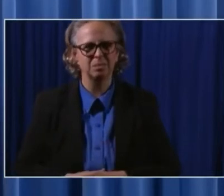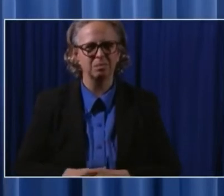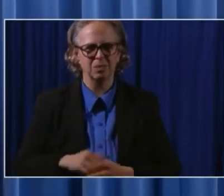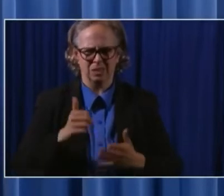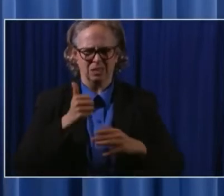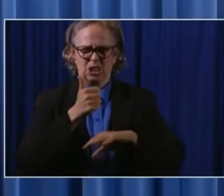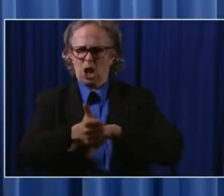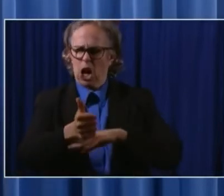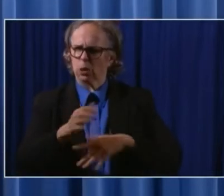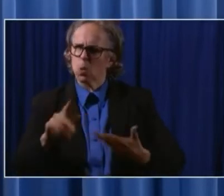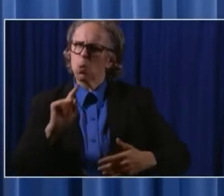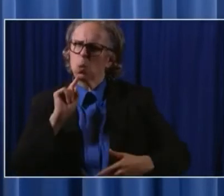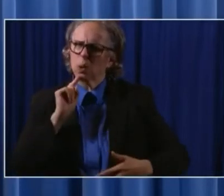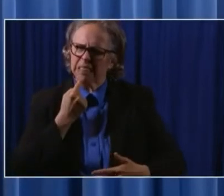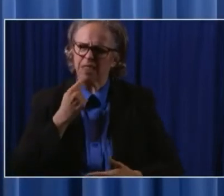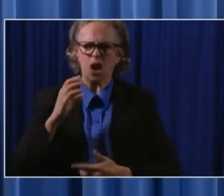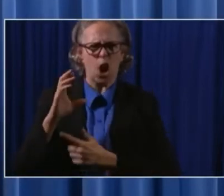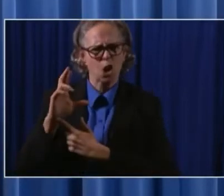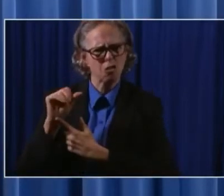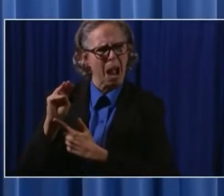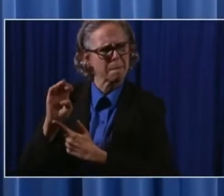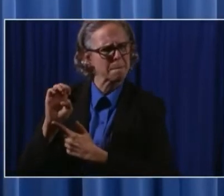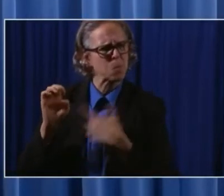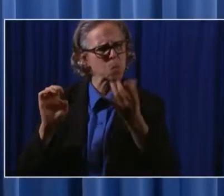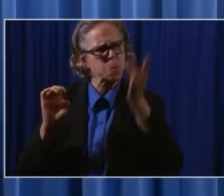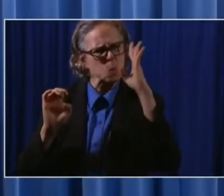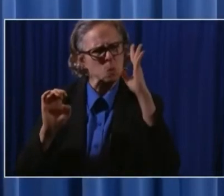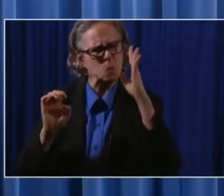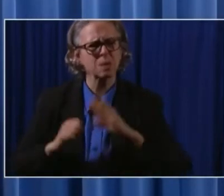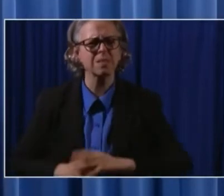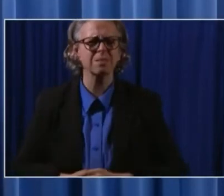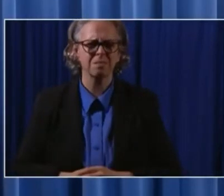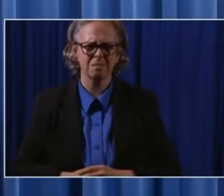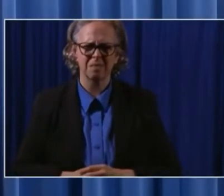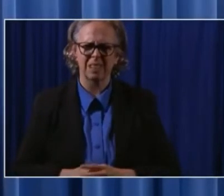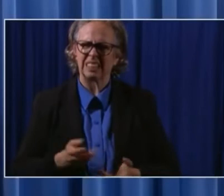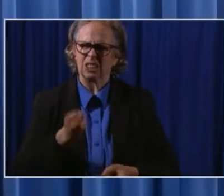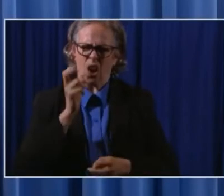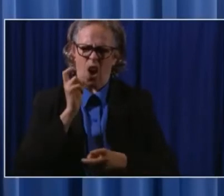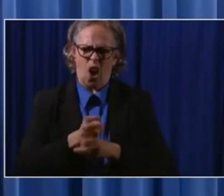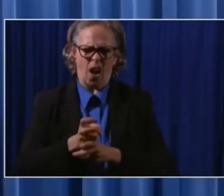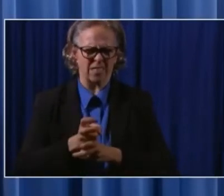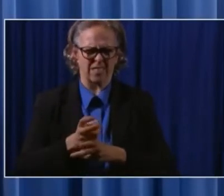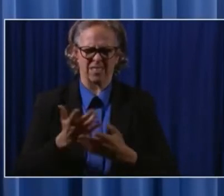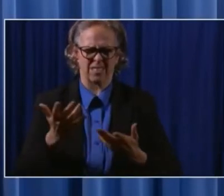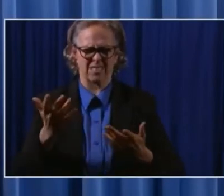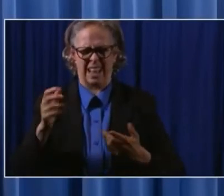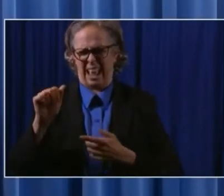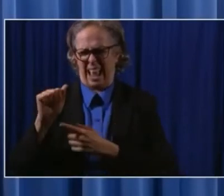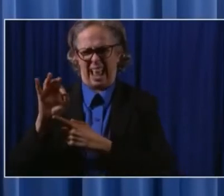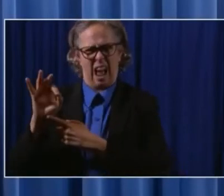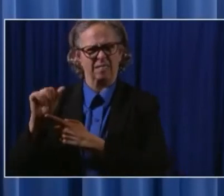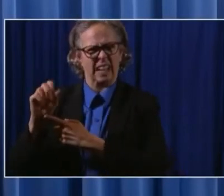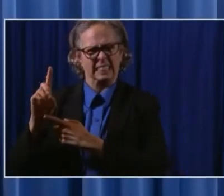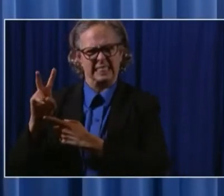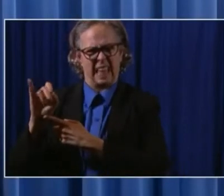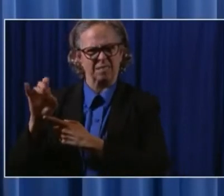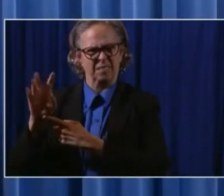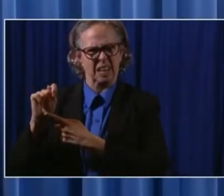and a very, very tough affidavit describing a very